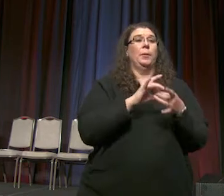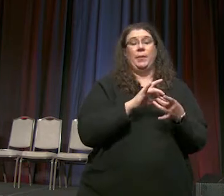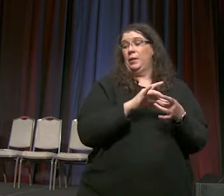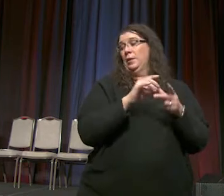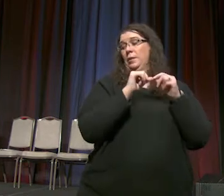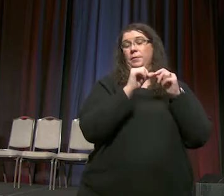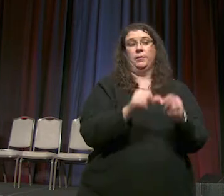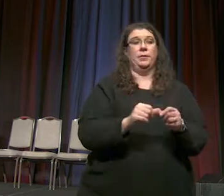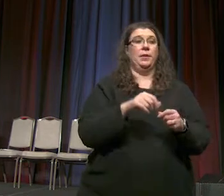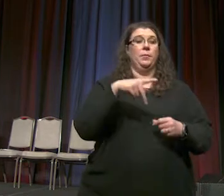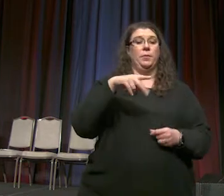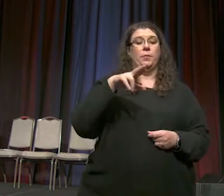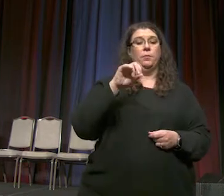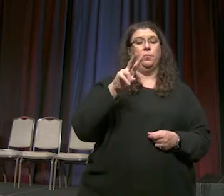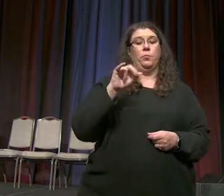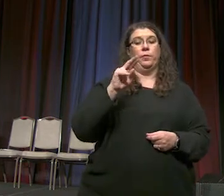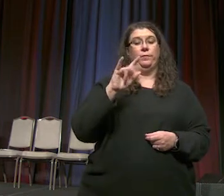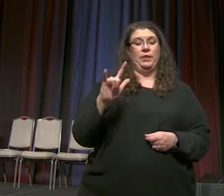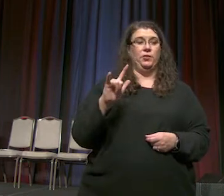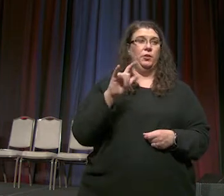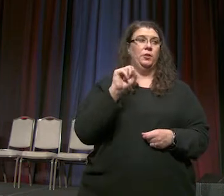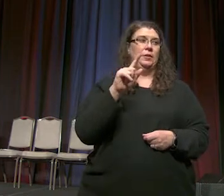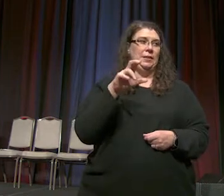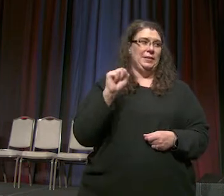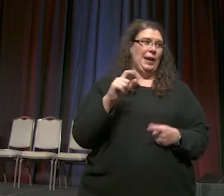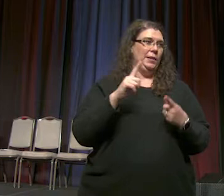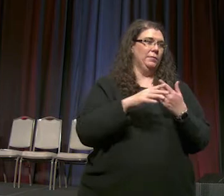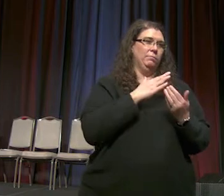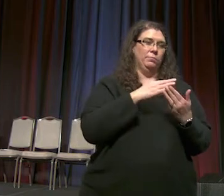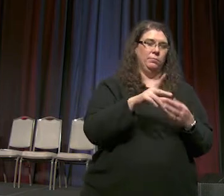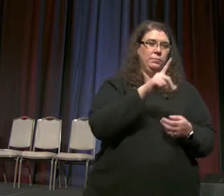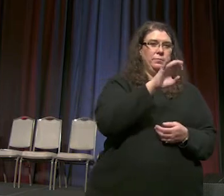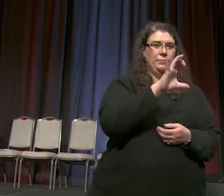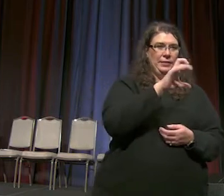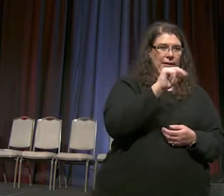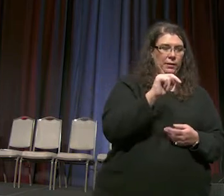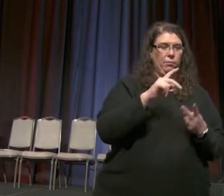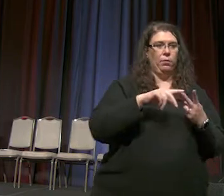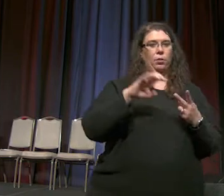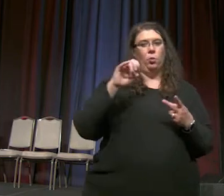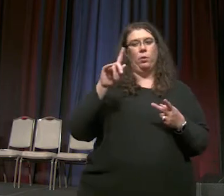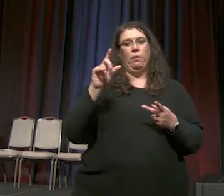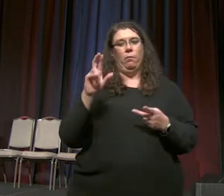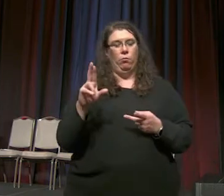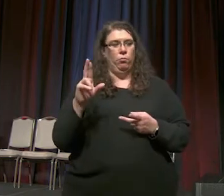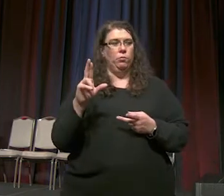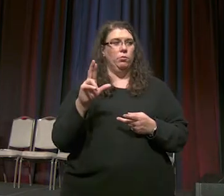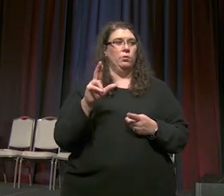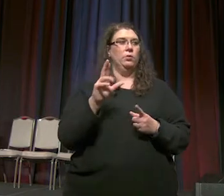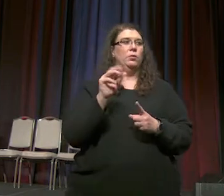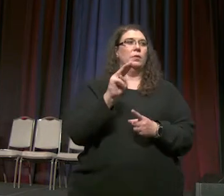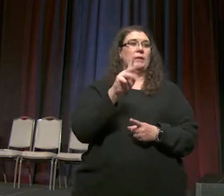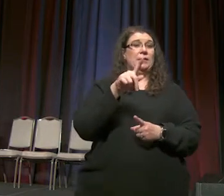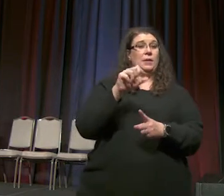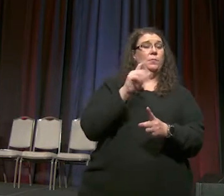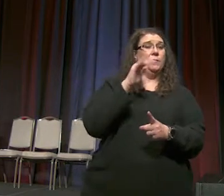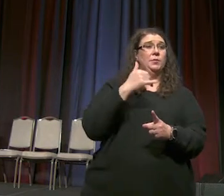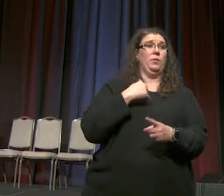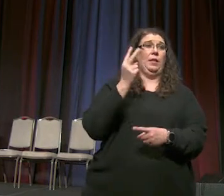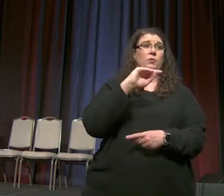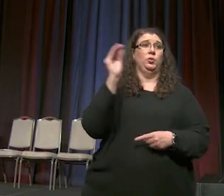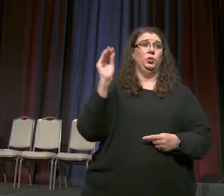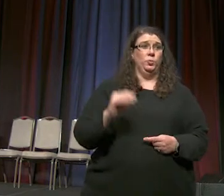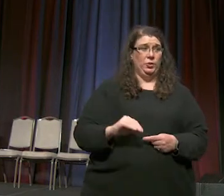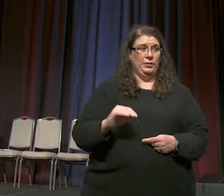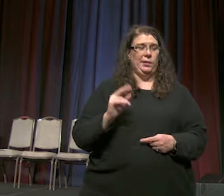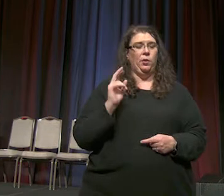provisional status, whether that be as a deacon or elder, Compass will have a 2%